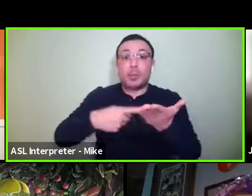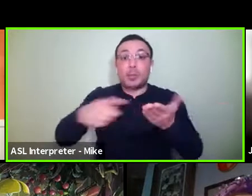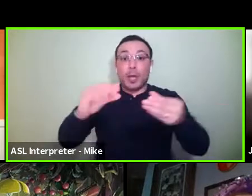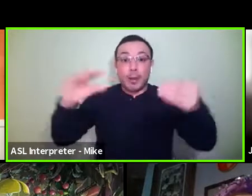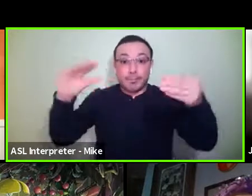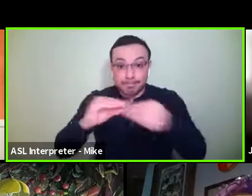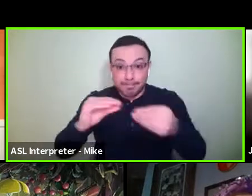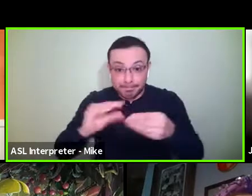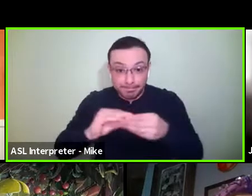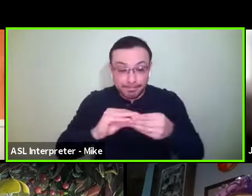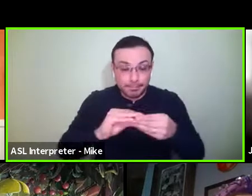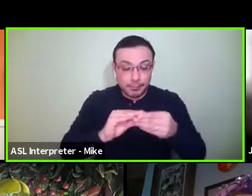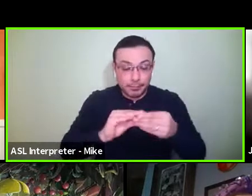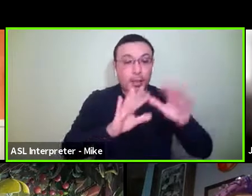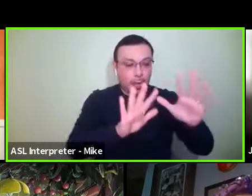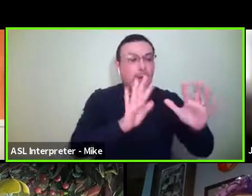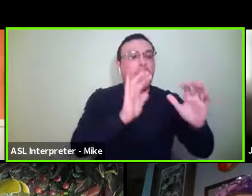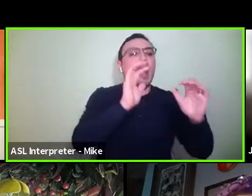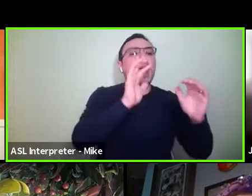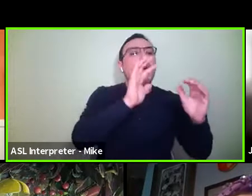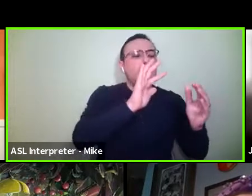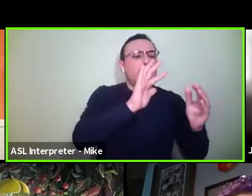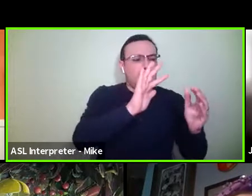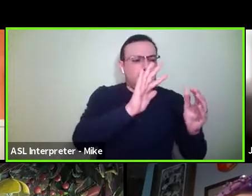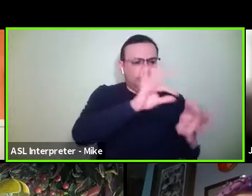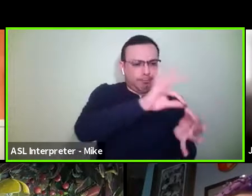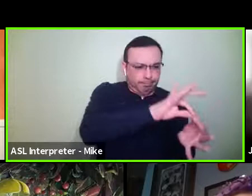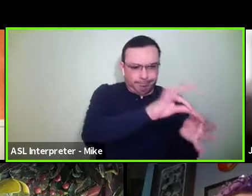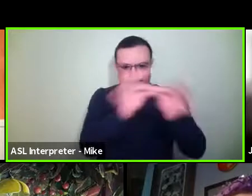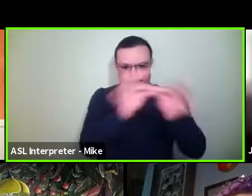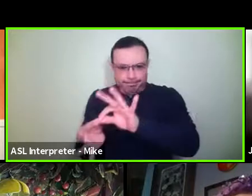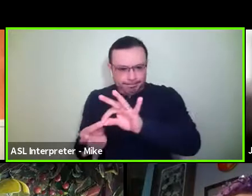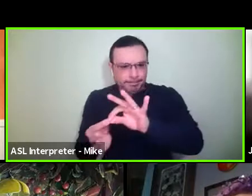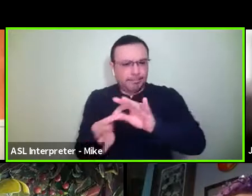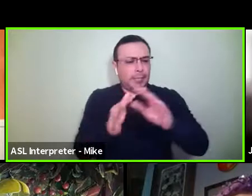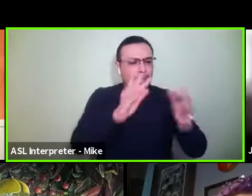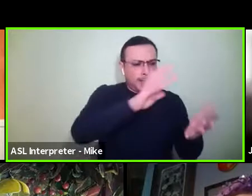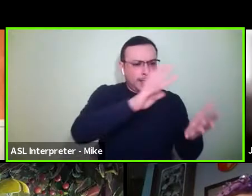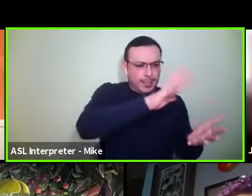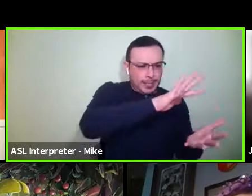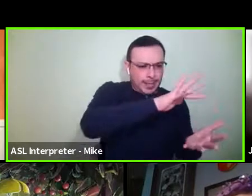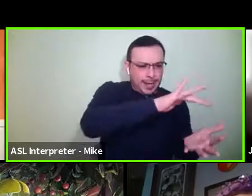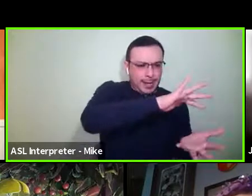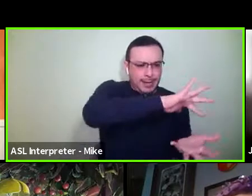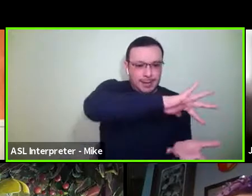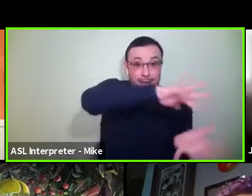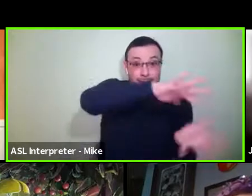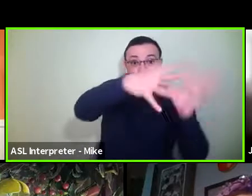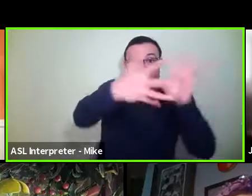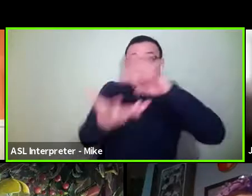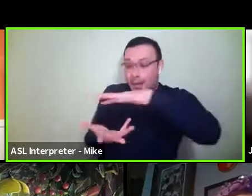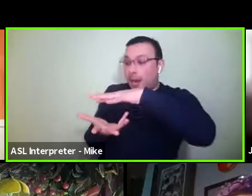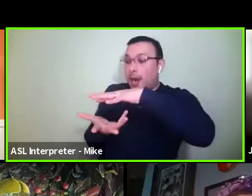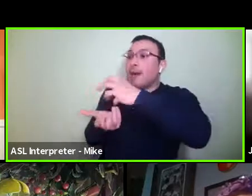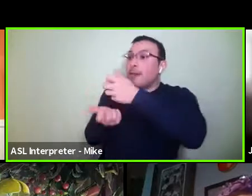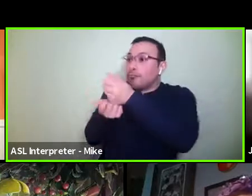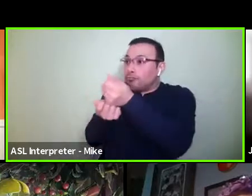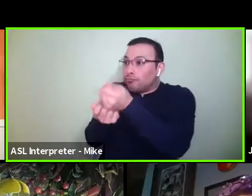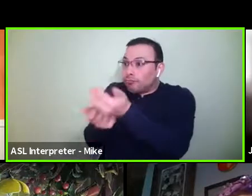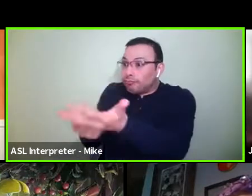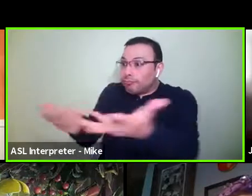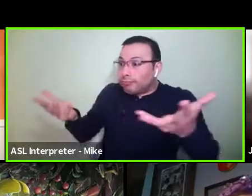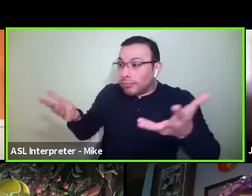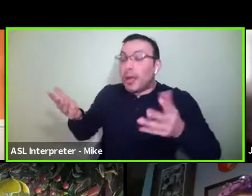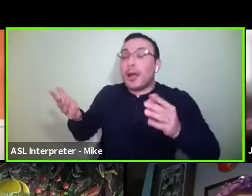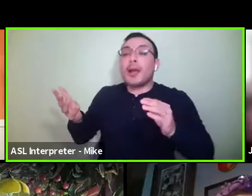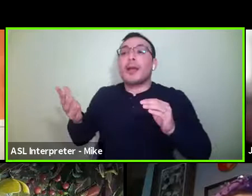into questions of human rights? How do we make societies such that more people can flourish with